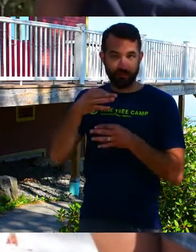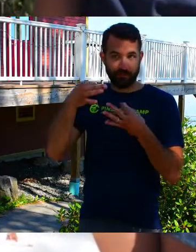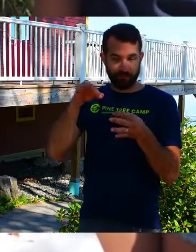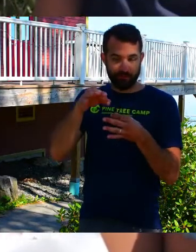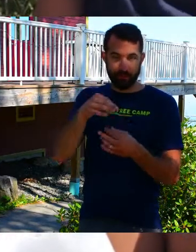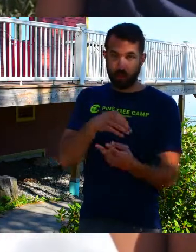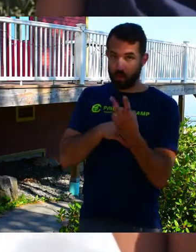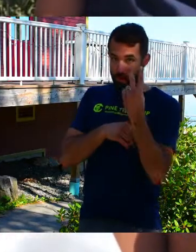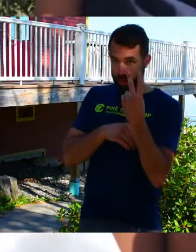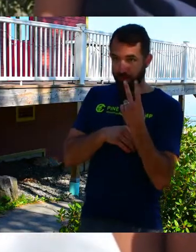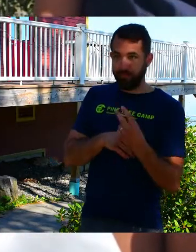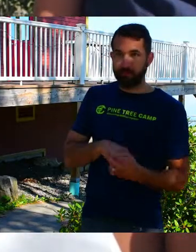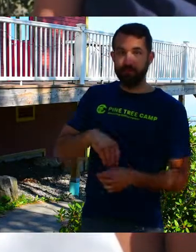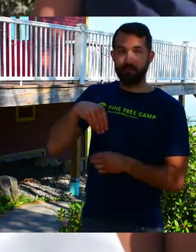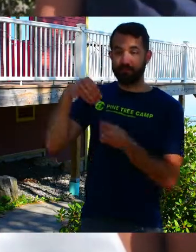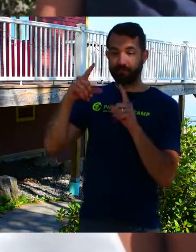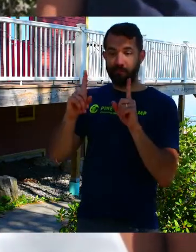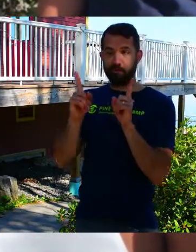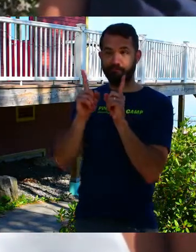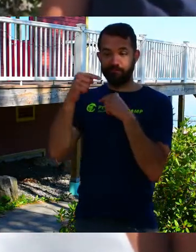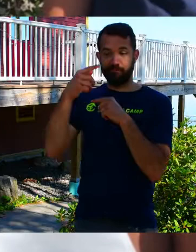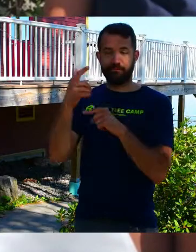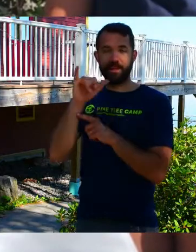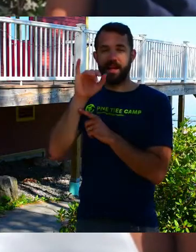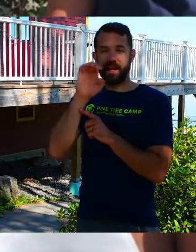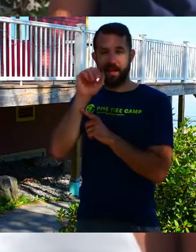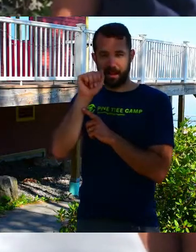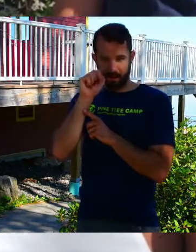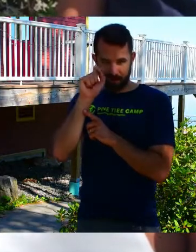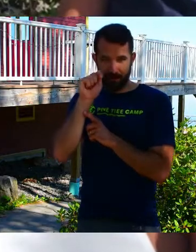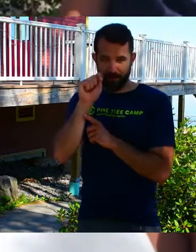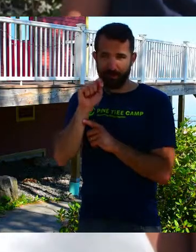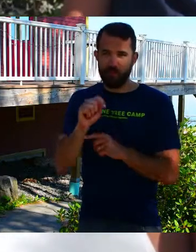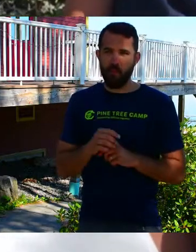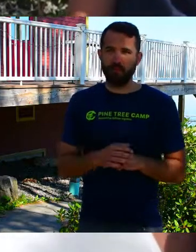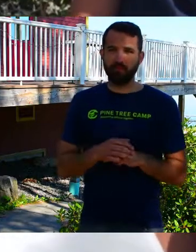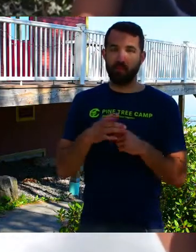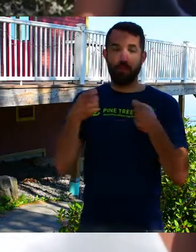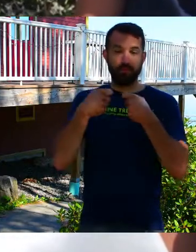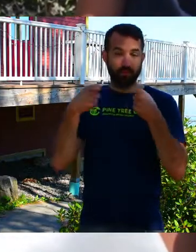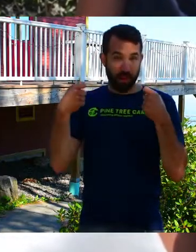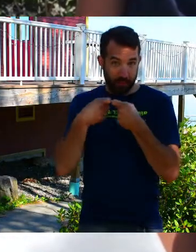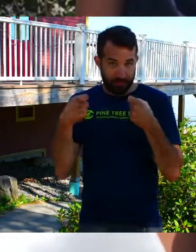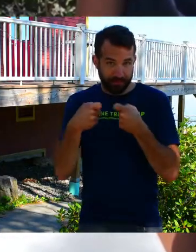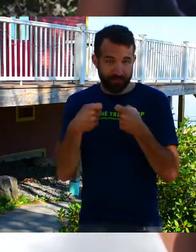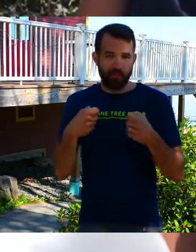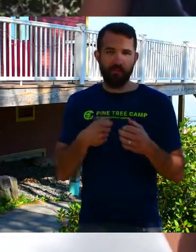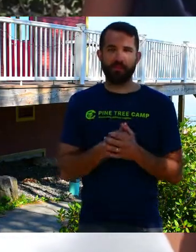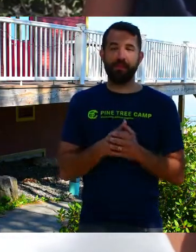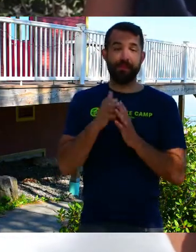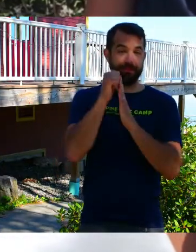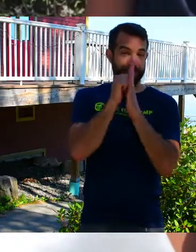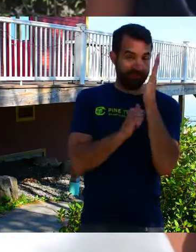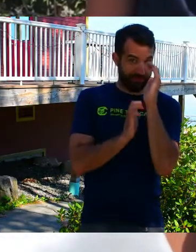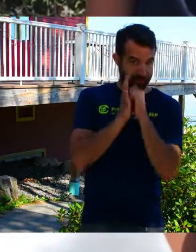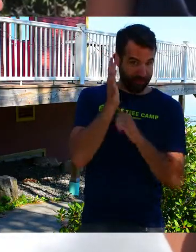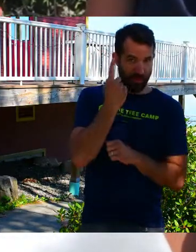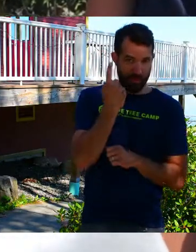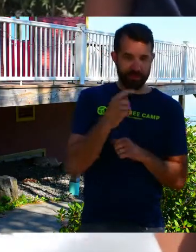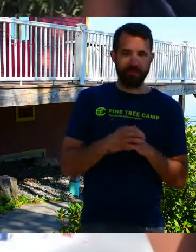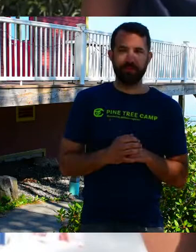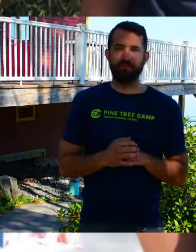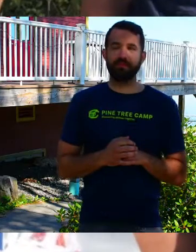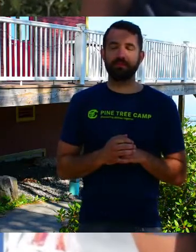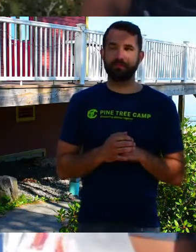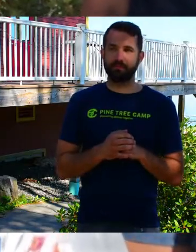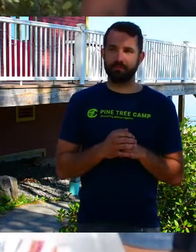yeast, a rubber band, a glove, and these are latex free. And then what you can get from home